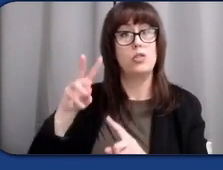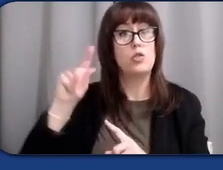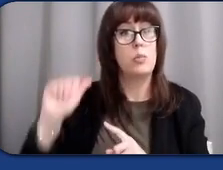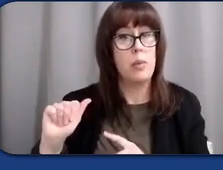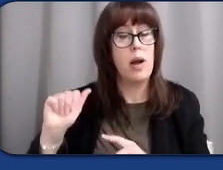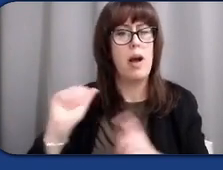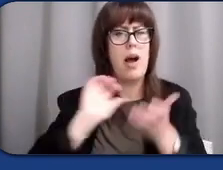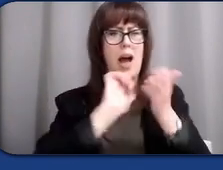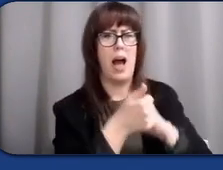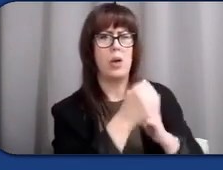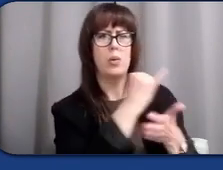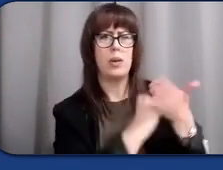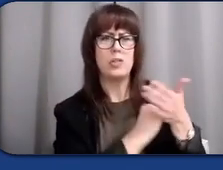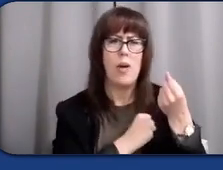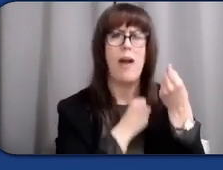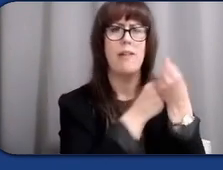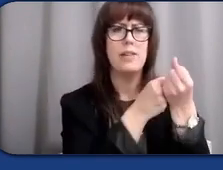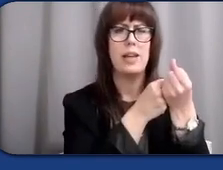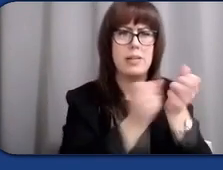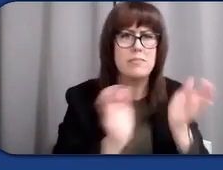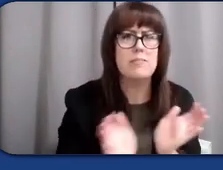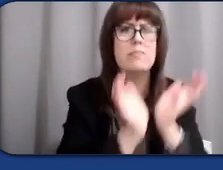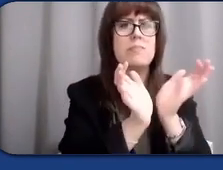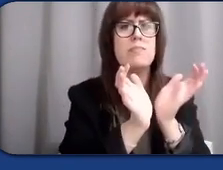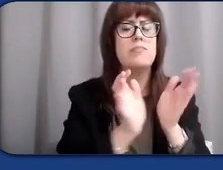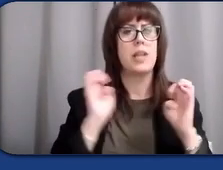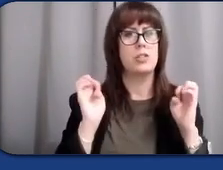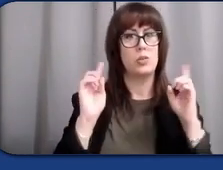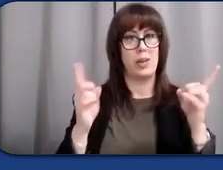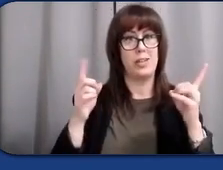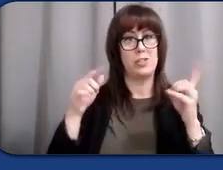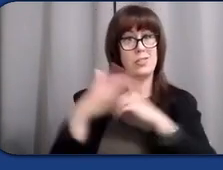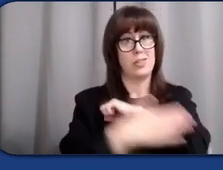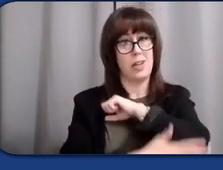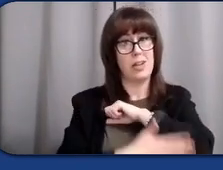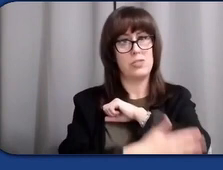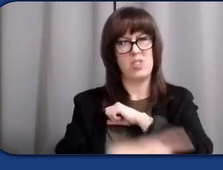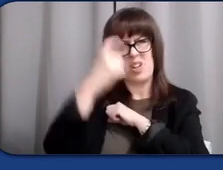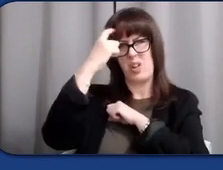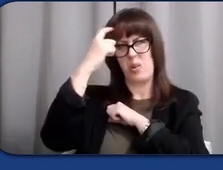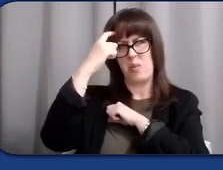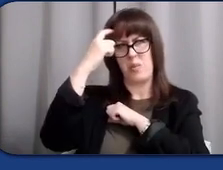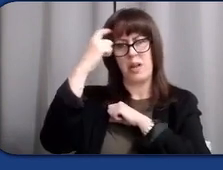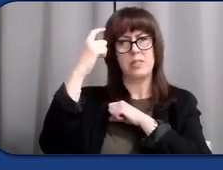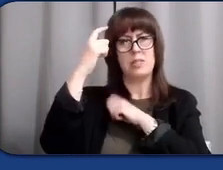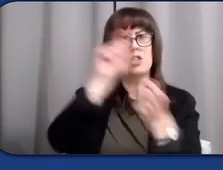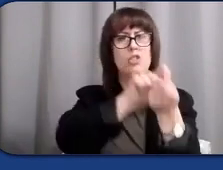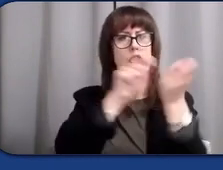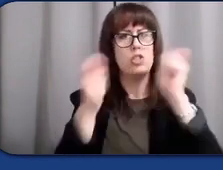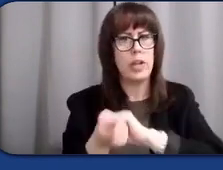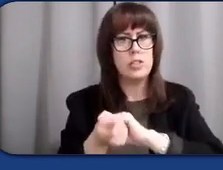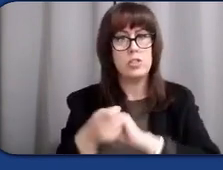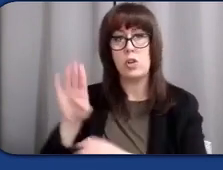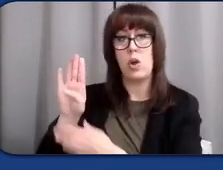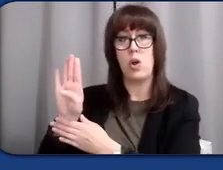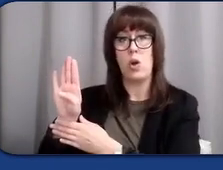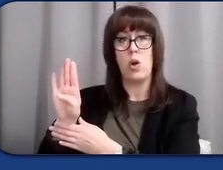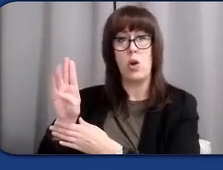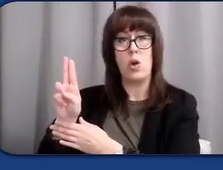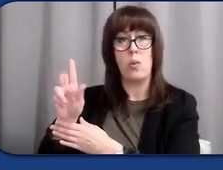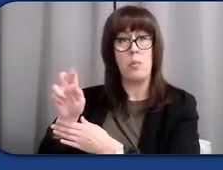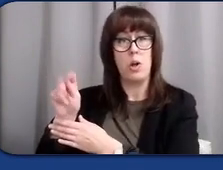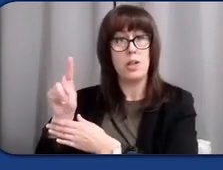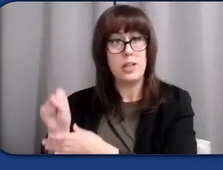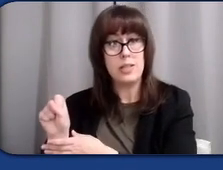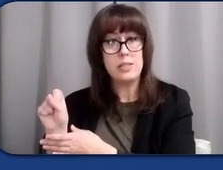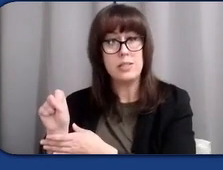to advocate for education in this country, to create a change in mindsets from bullets to books? And that is a key basis